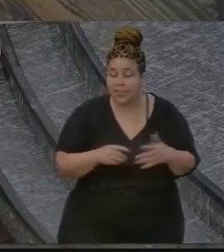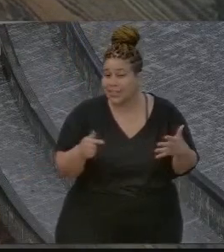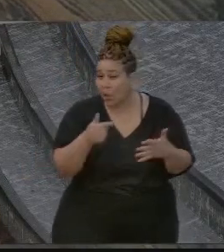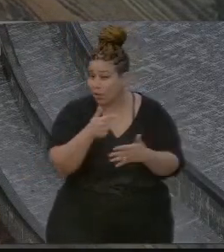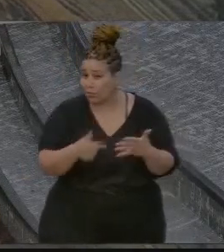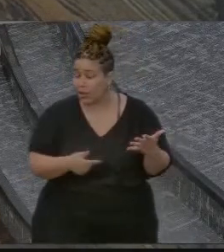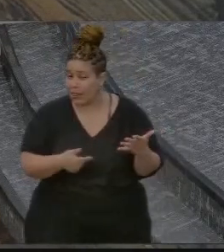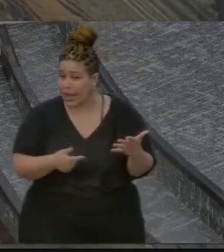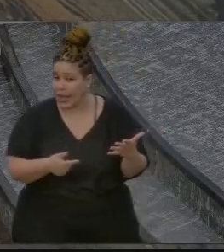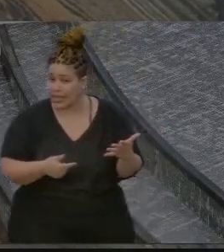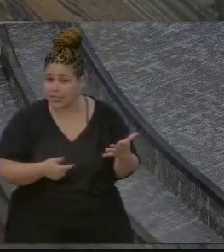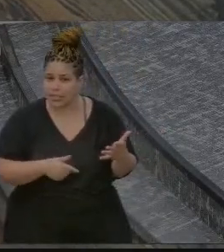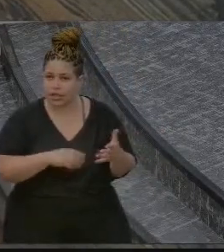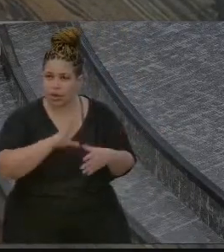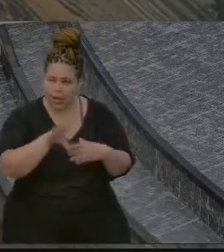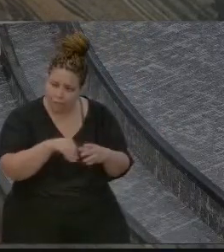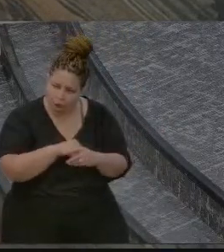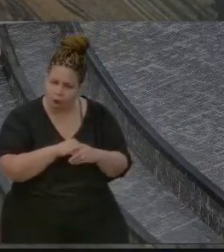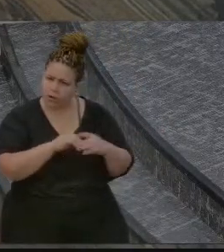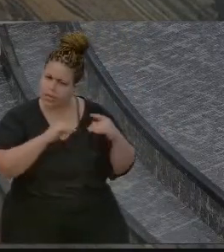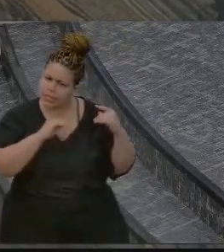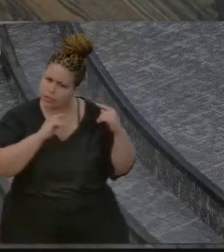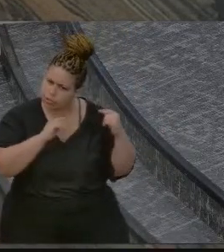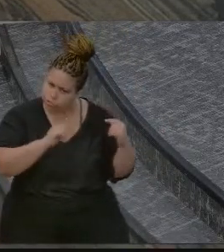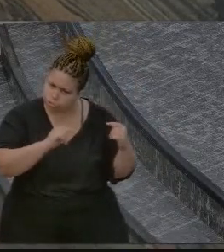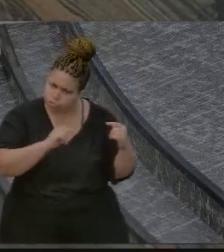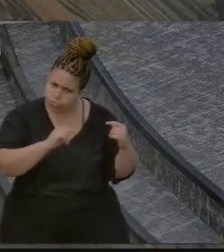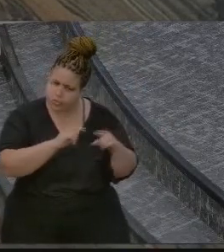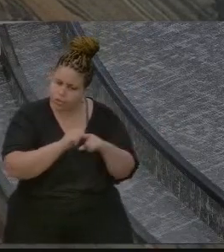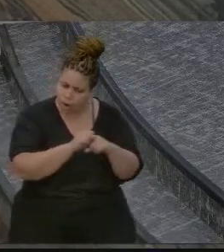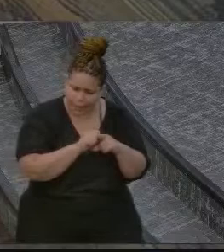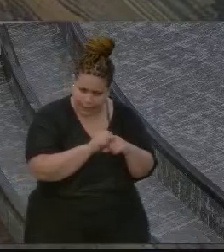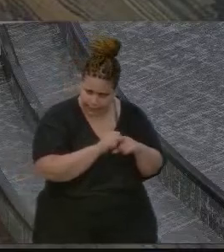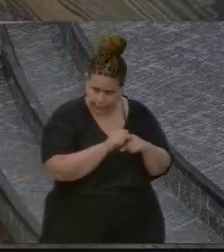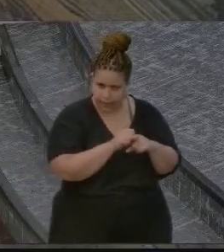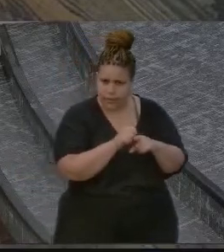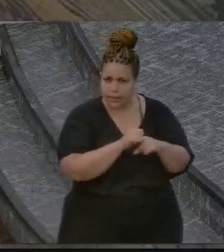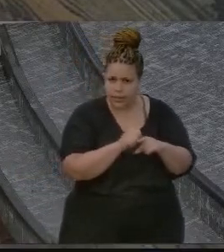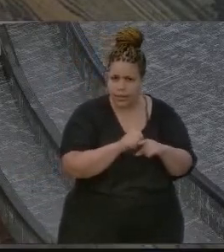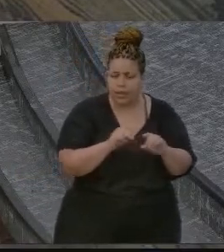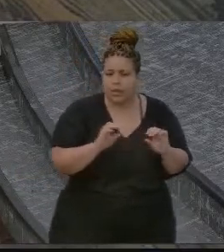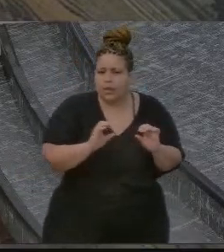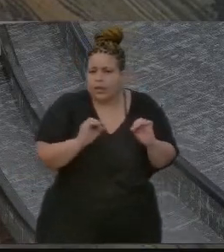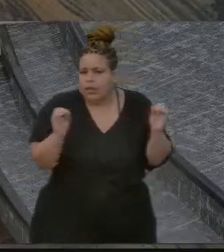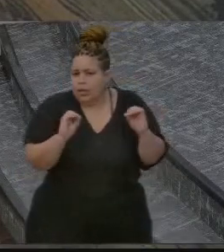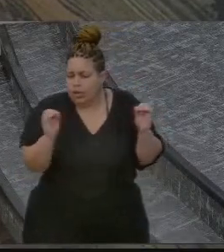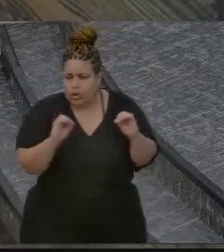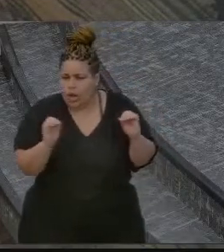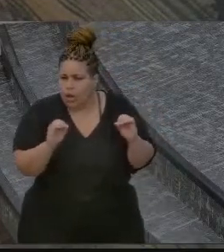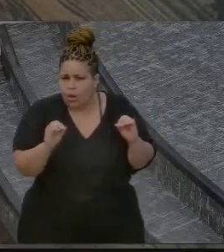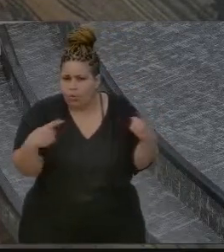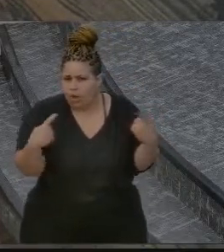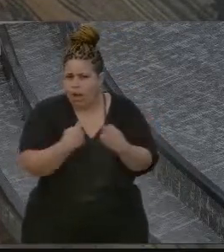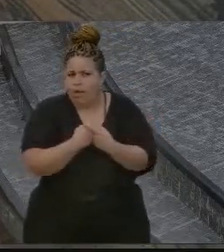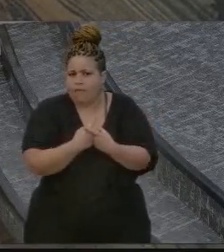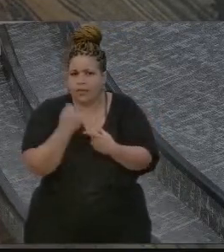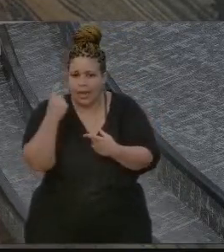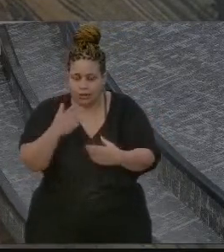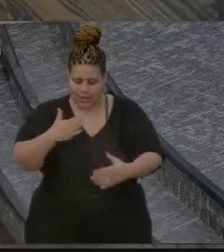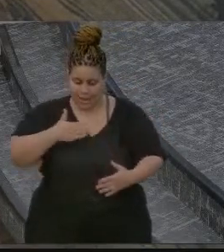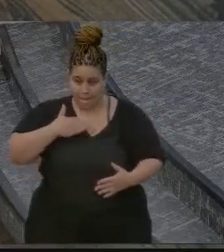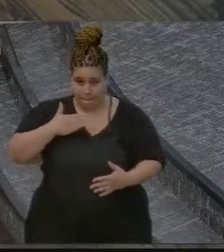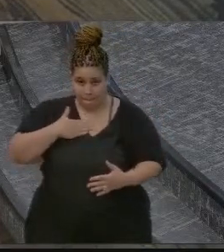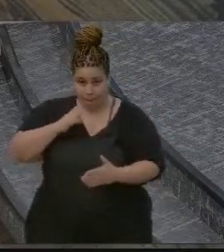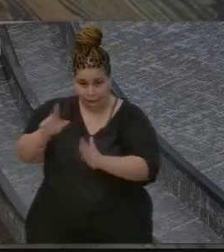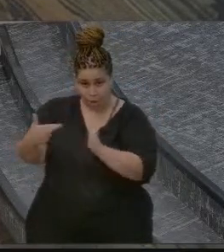in the training. So there's definitely no conflict. I know my role, Chief Salter,